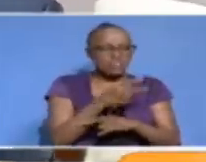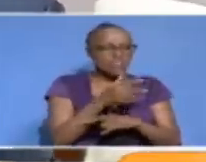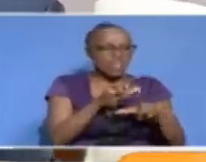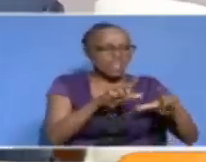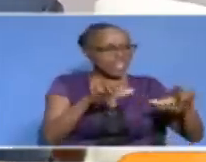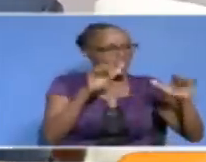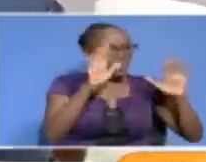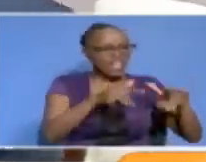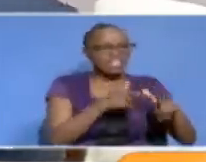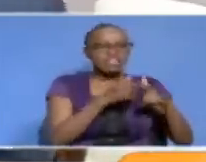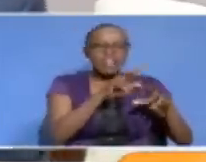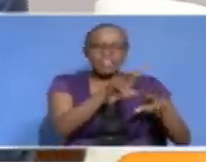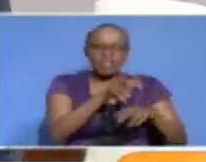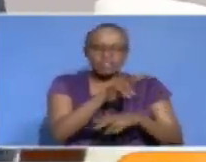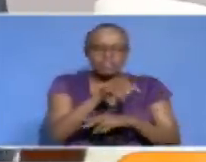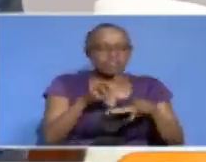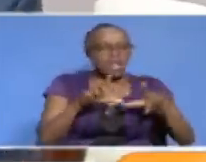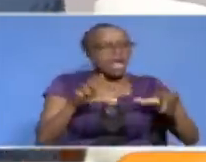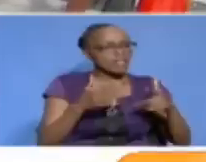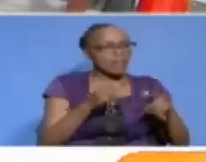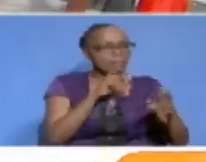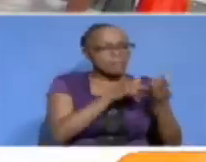huko. Amenyang'anya watu mashamba.